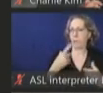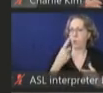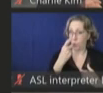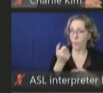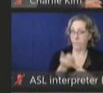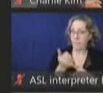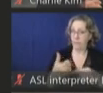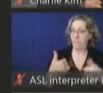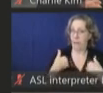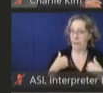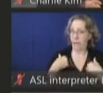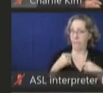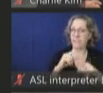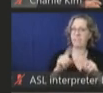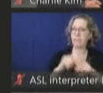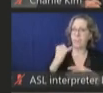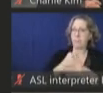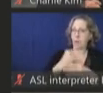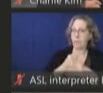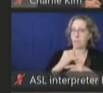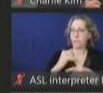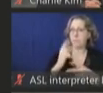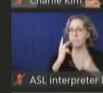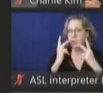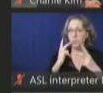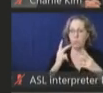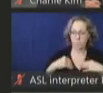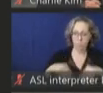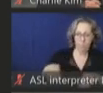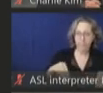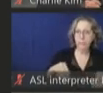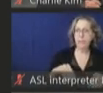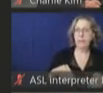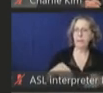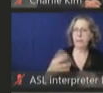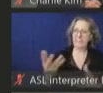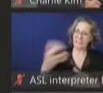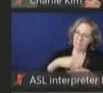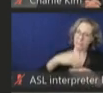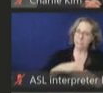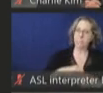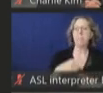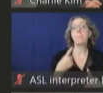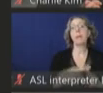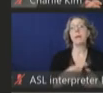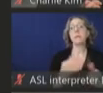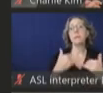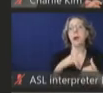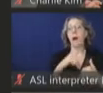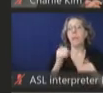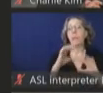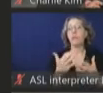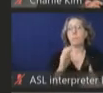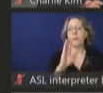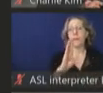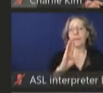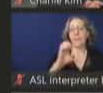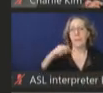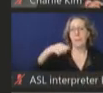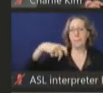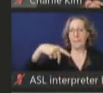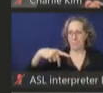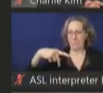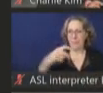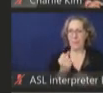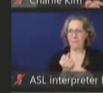impairments, as well as Beat Baseball, also known as the Boston Renegades. Beat Baseball is a form of